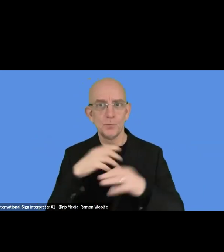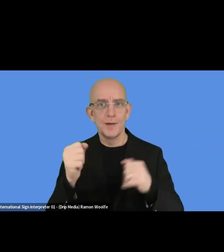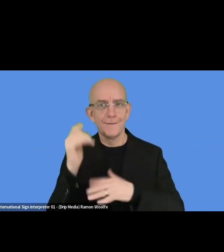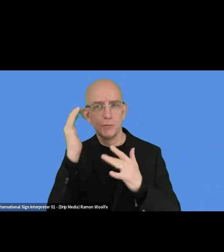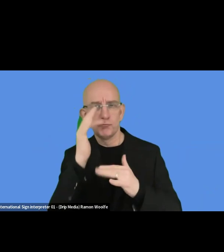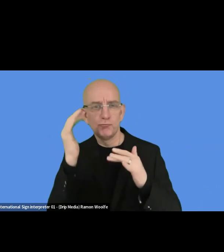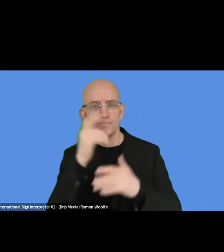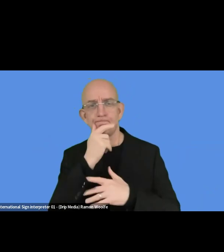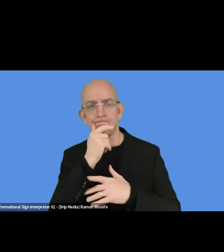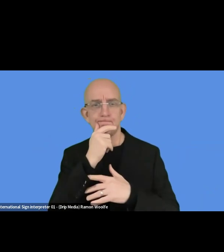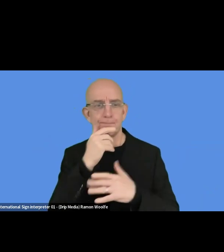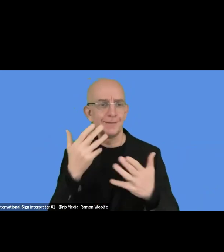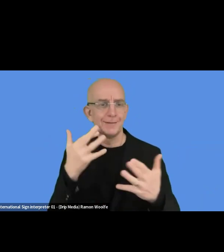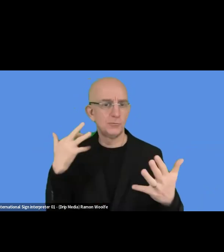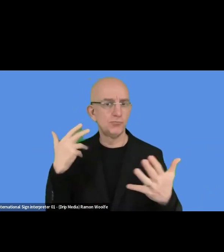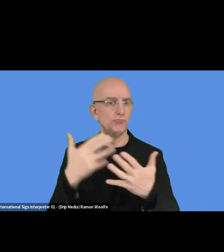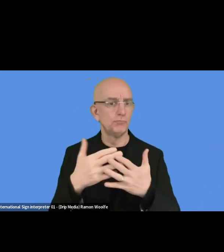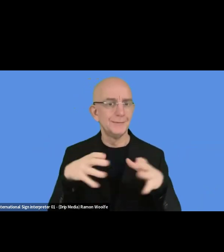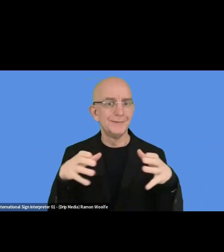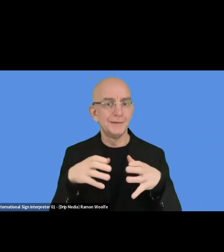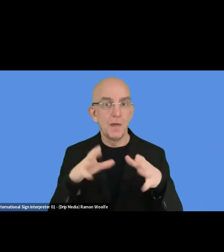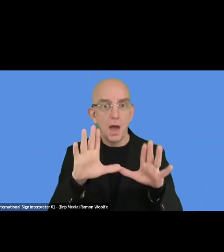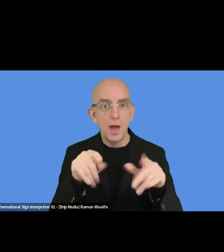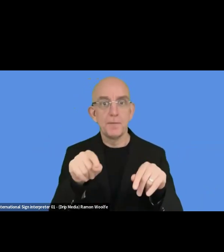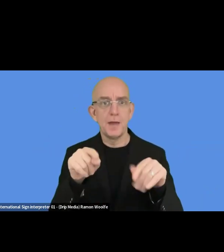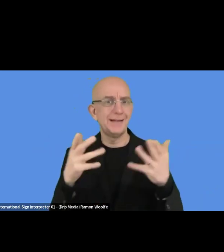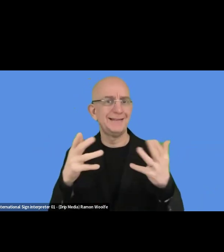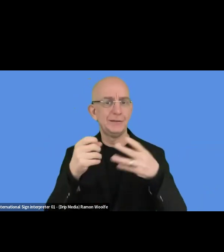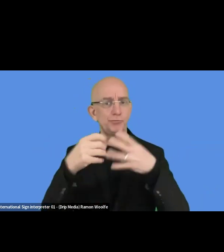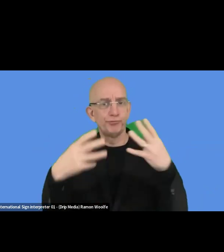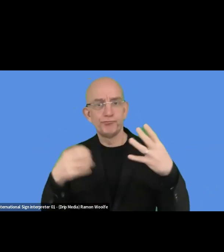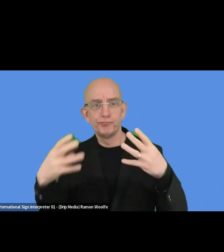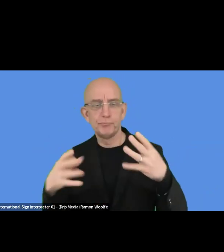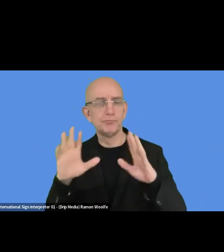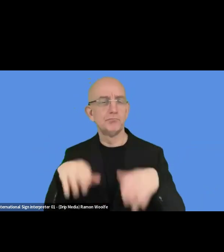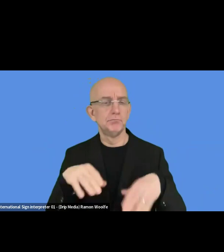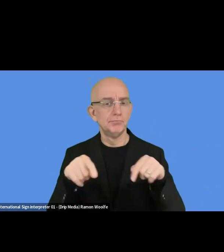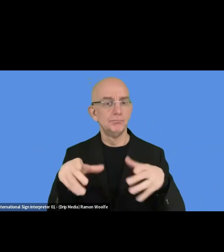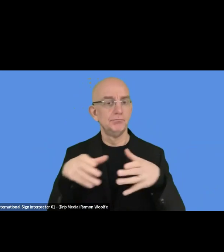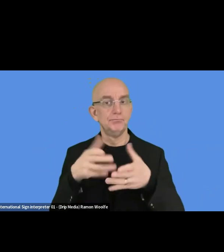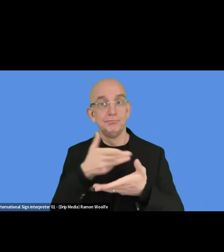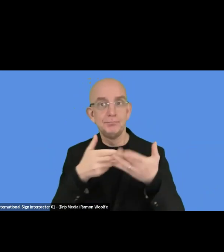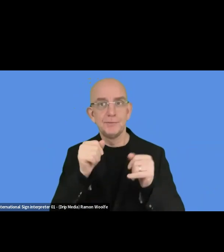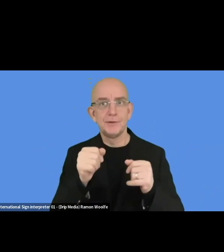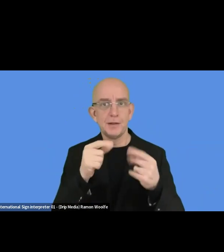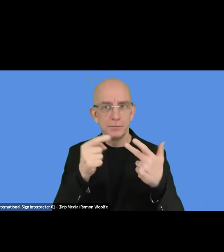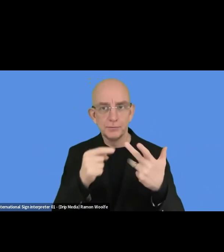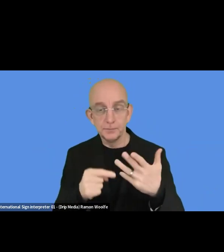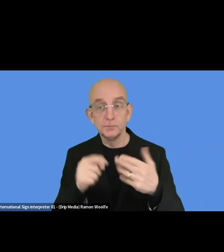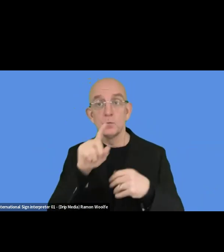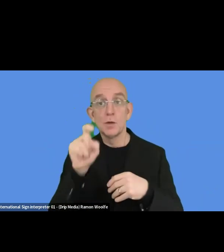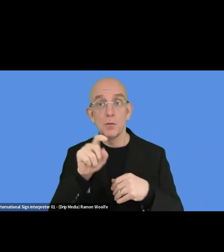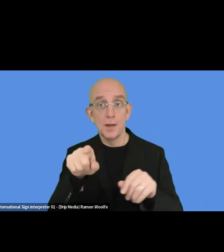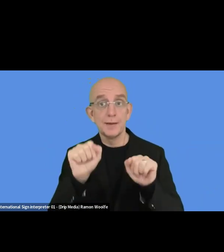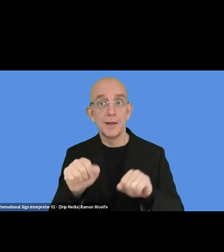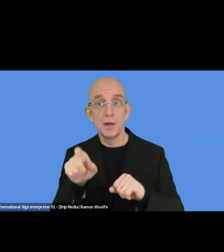go through. So check out the button, the Q&A button on Zoom there. You can click on that, type in a question, and I'll do my best